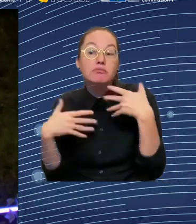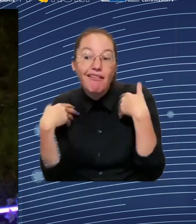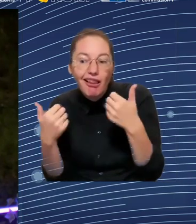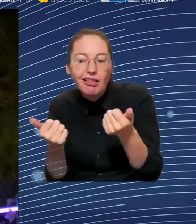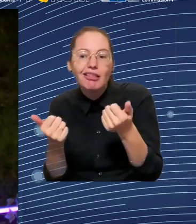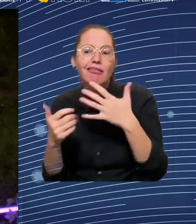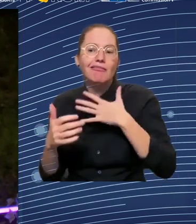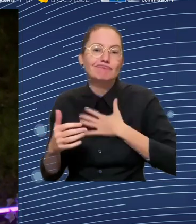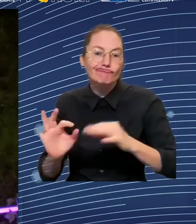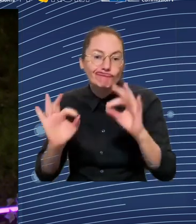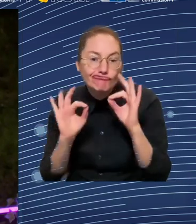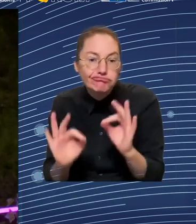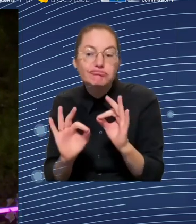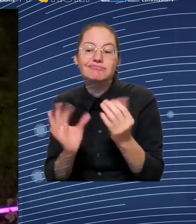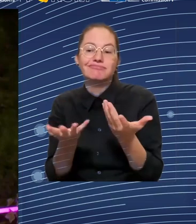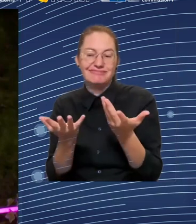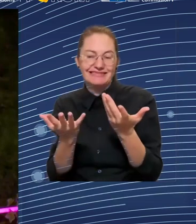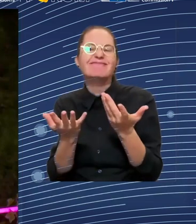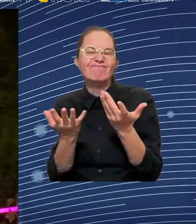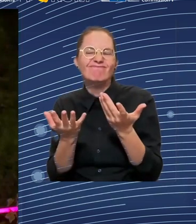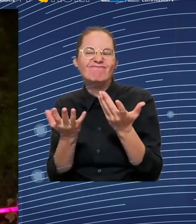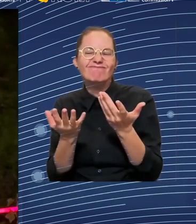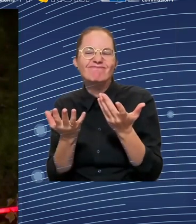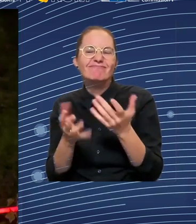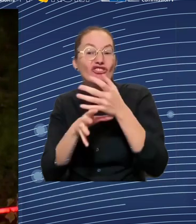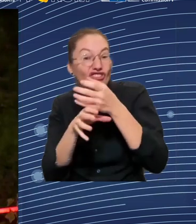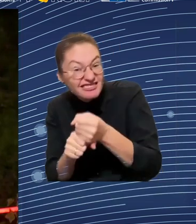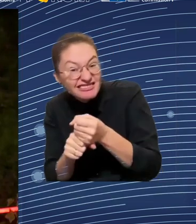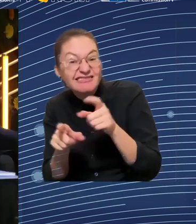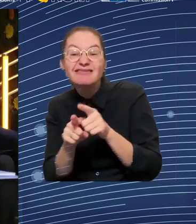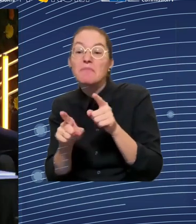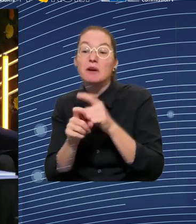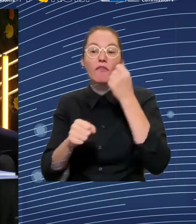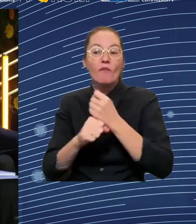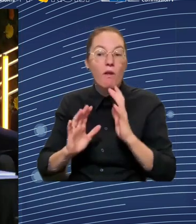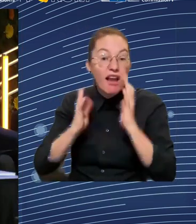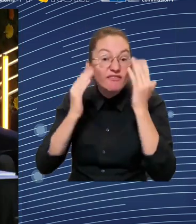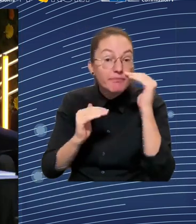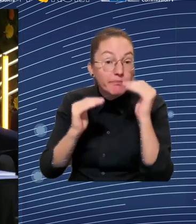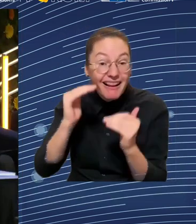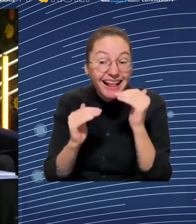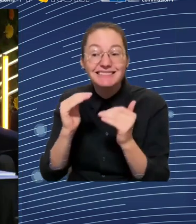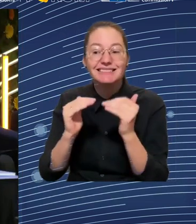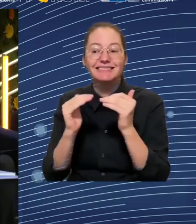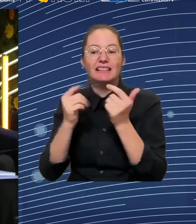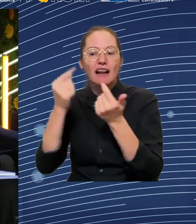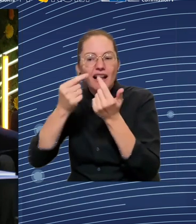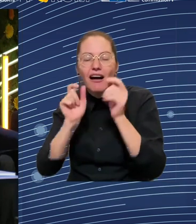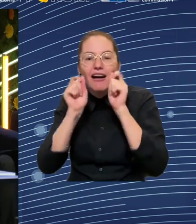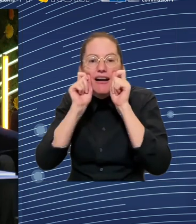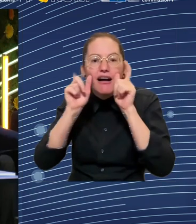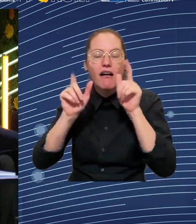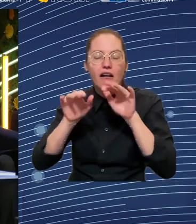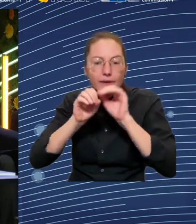to encourage companies to take that into account and encourage the actors at the company level to act upon this, I